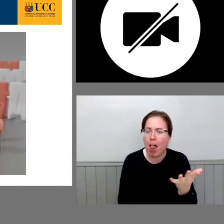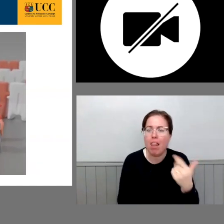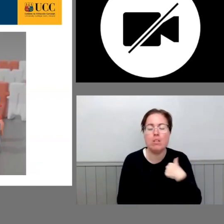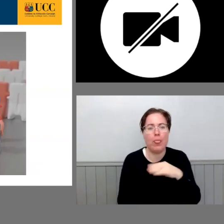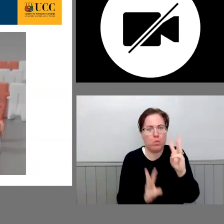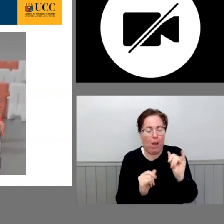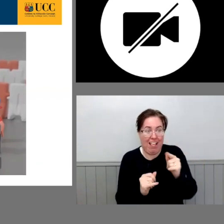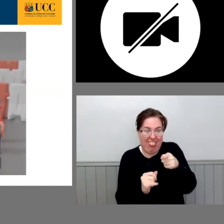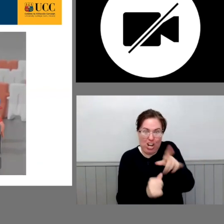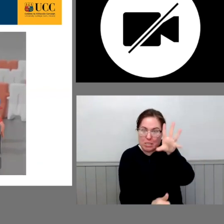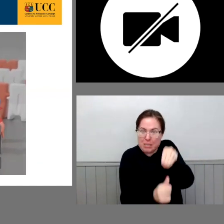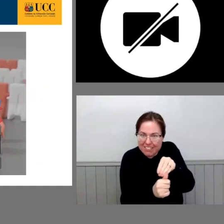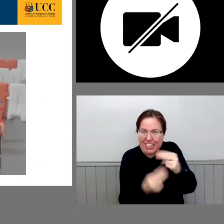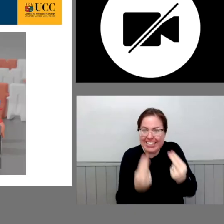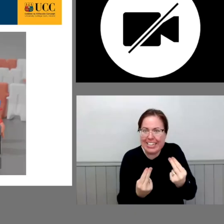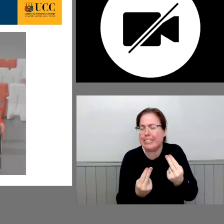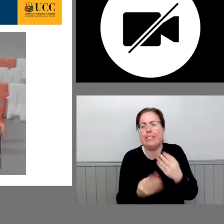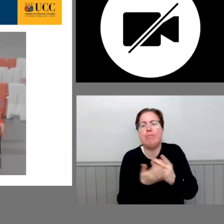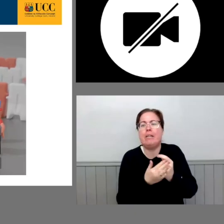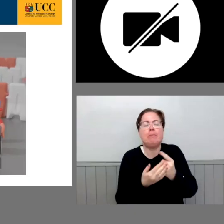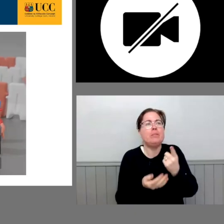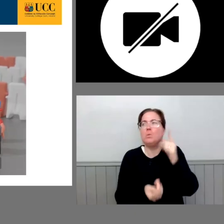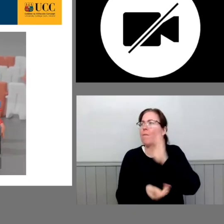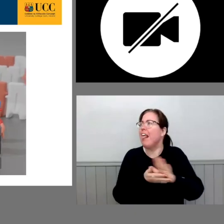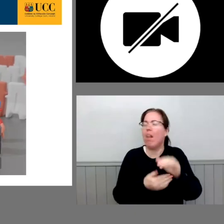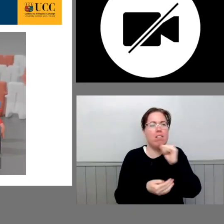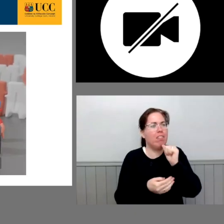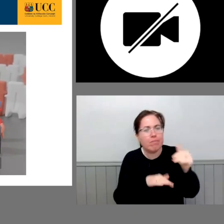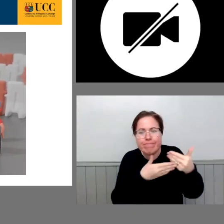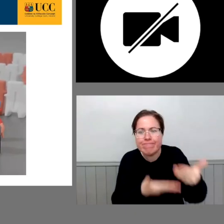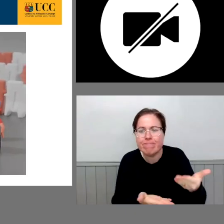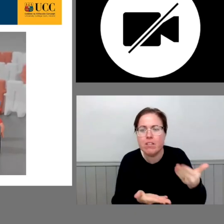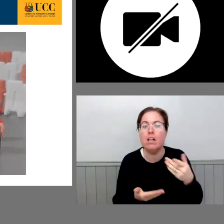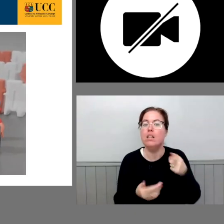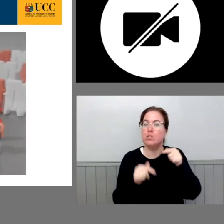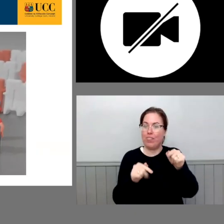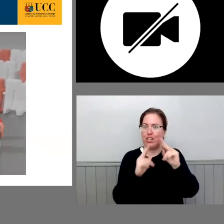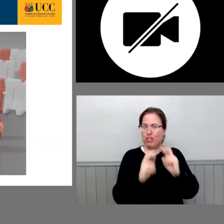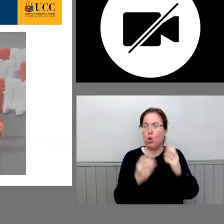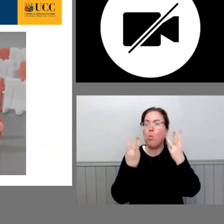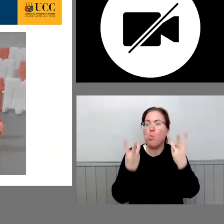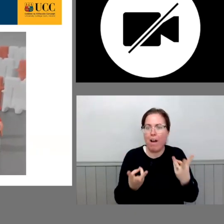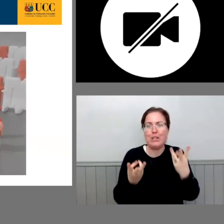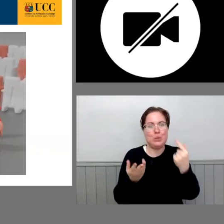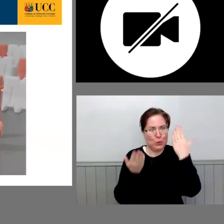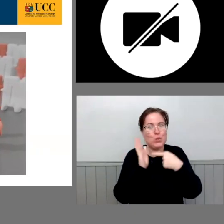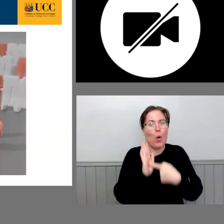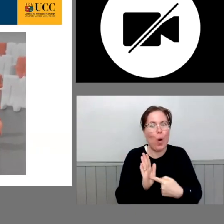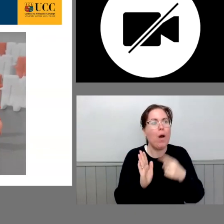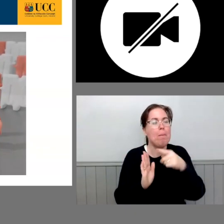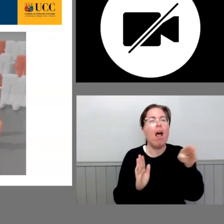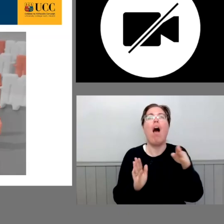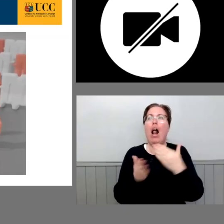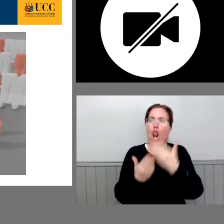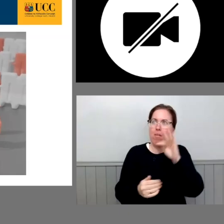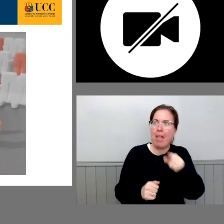often overlooked. This project helps to bring those experiences into view so that they can be properly recognized and addressed.